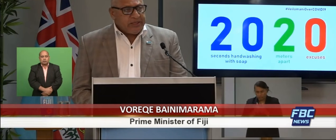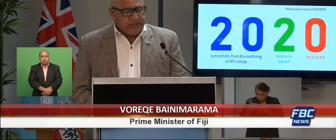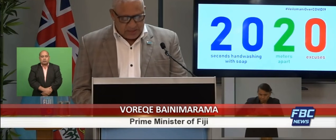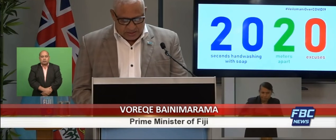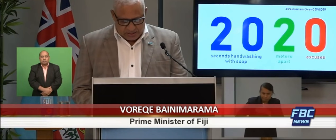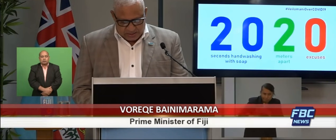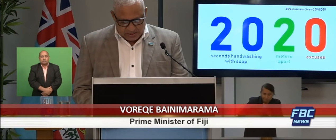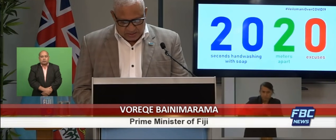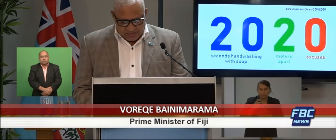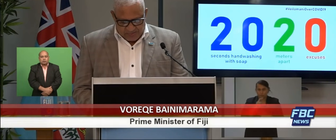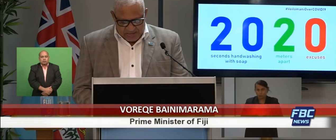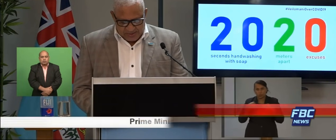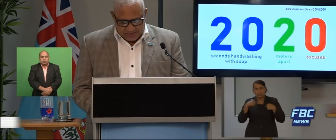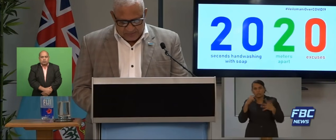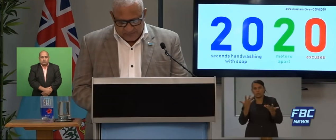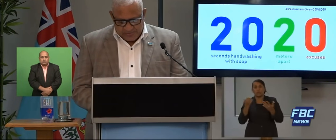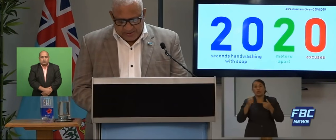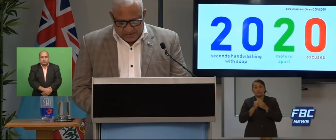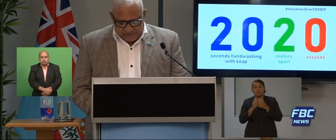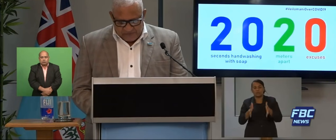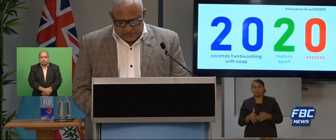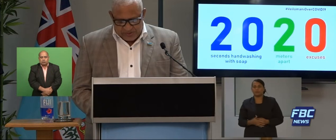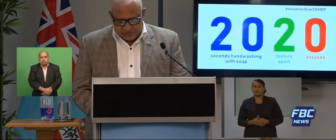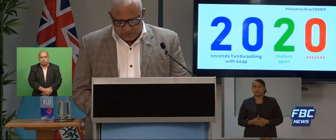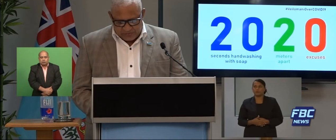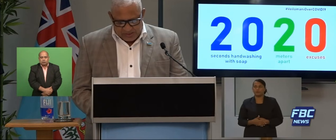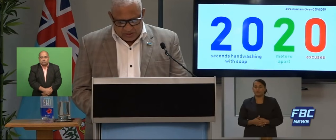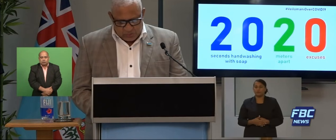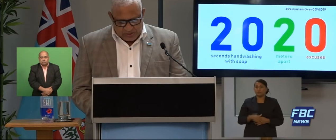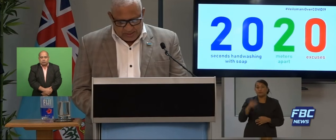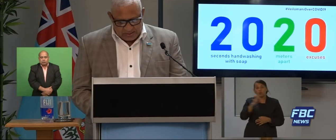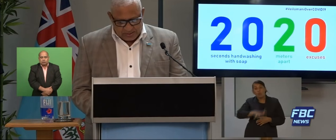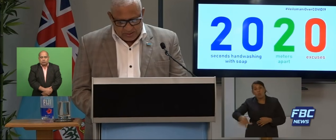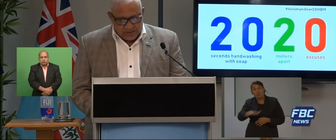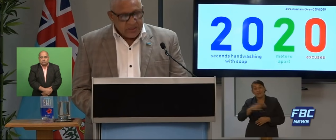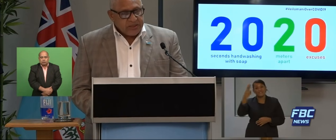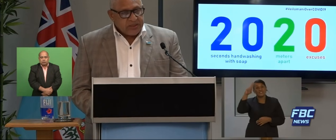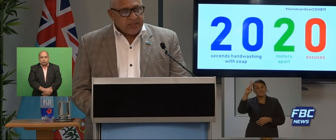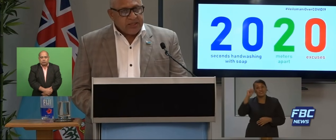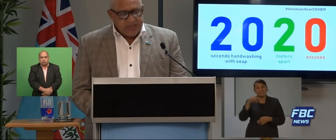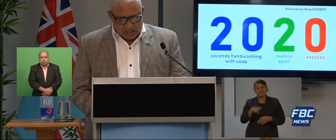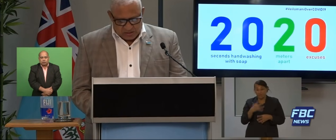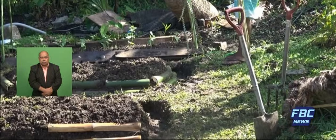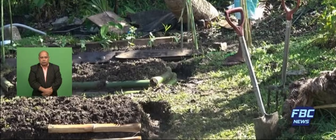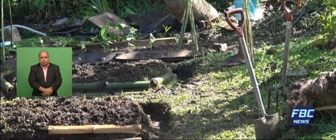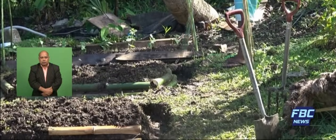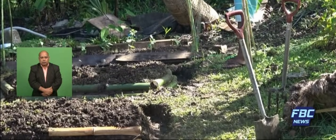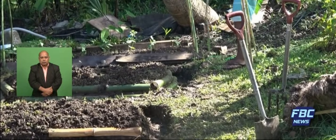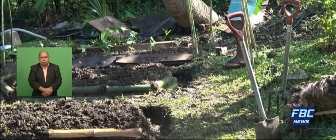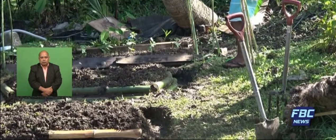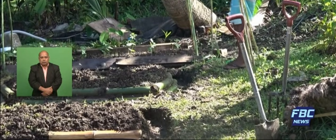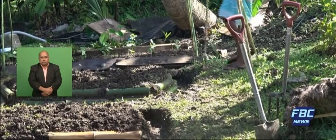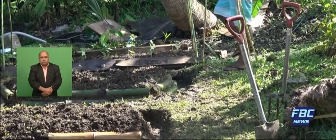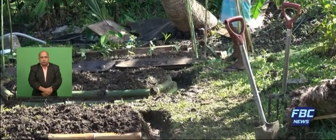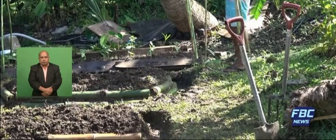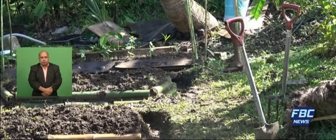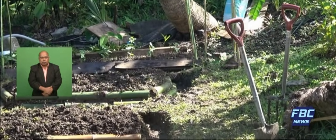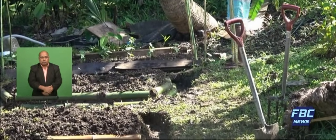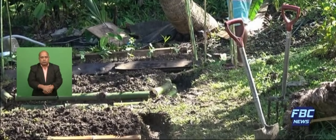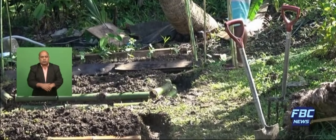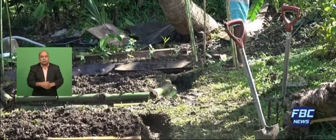LTDD campaign. Every Fijian should spend this weekend tracking down breeding grounds for